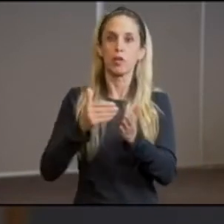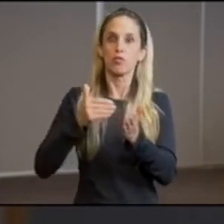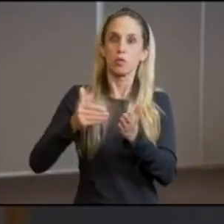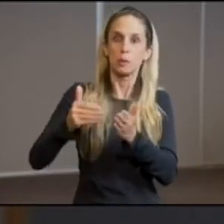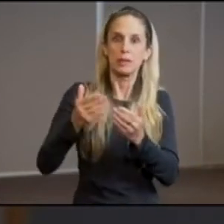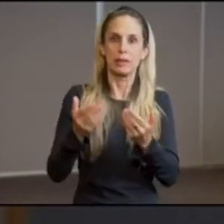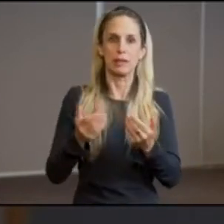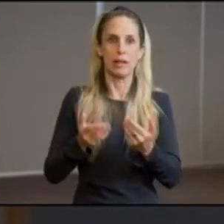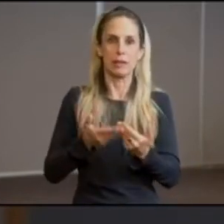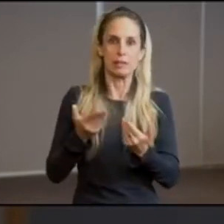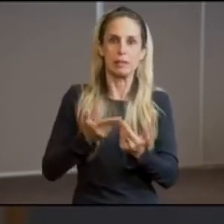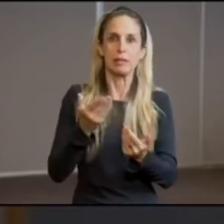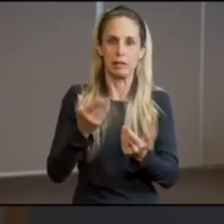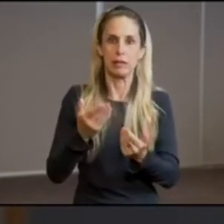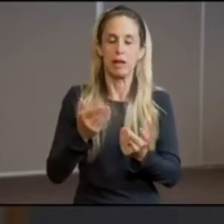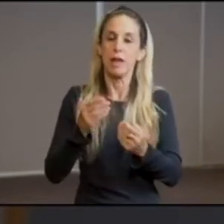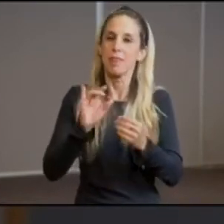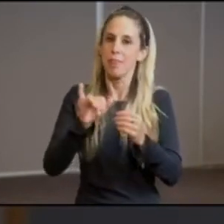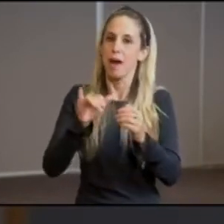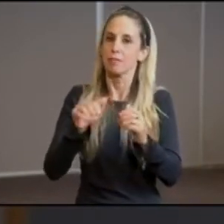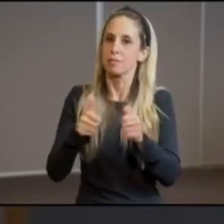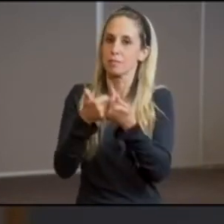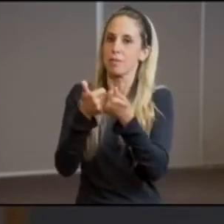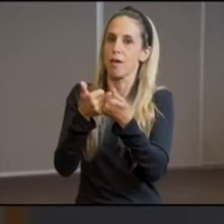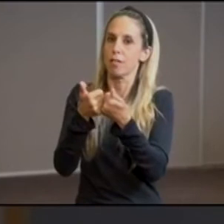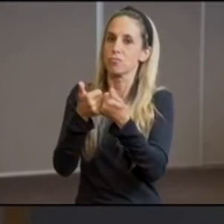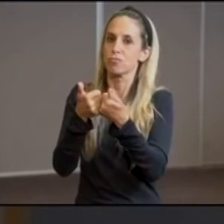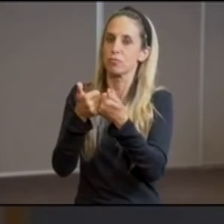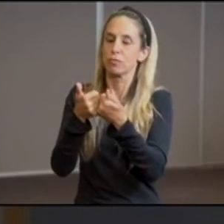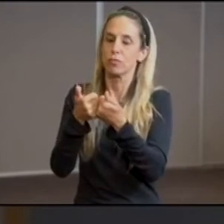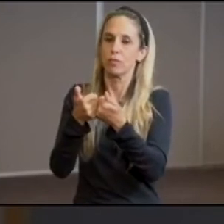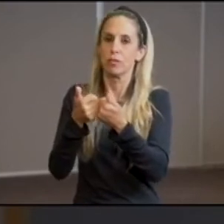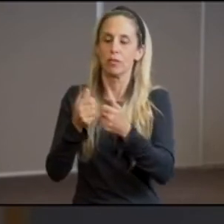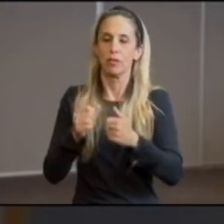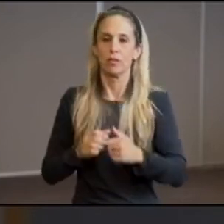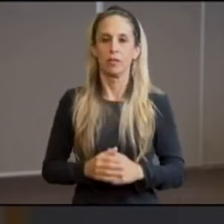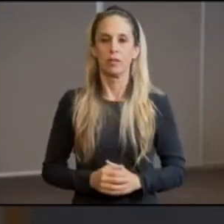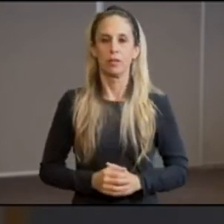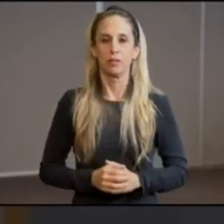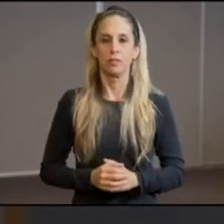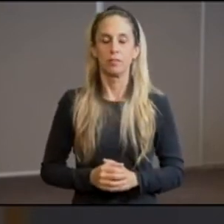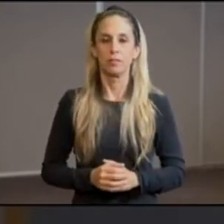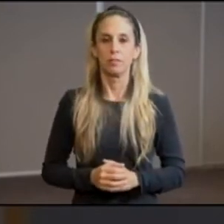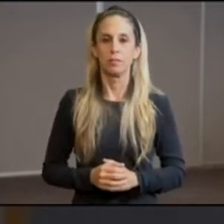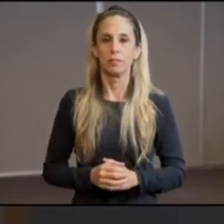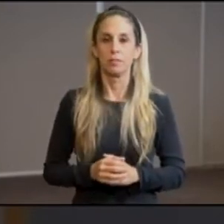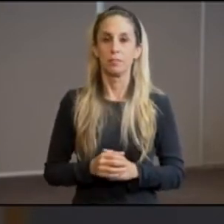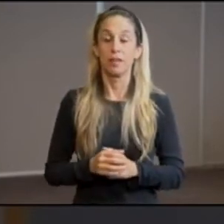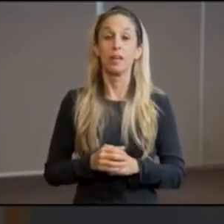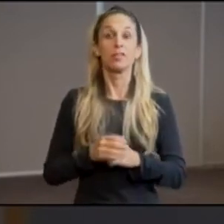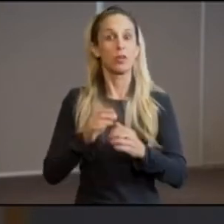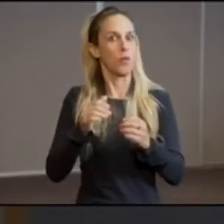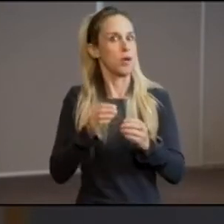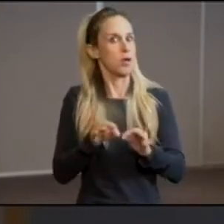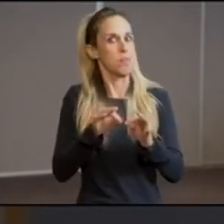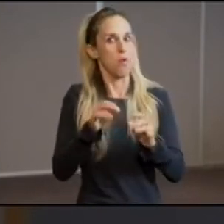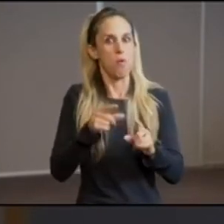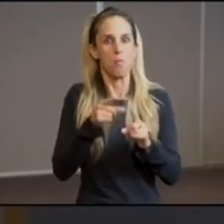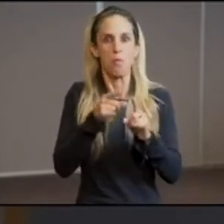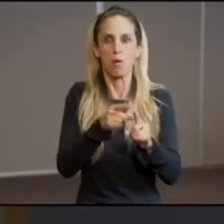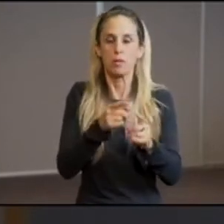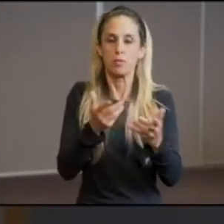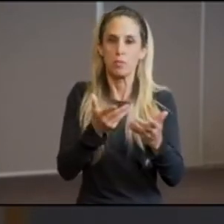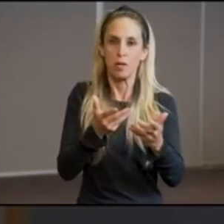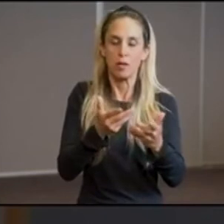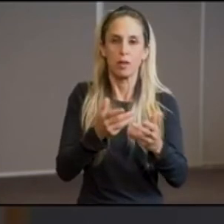easily, that's of course more challenging. And which brings me to the really important point. But this is